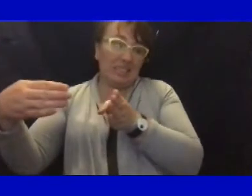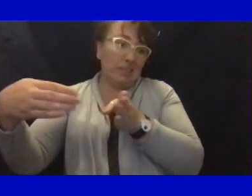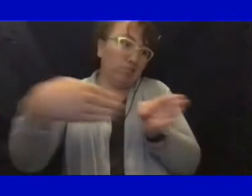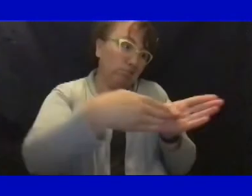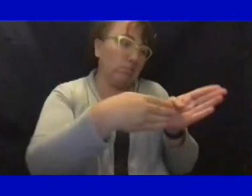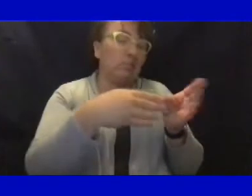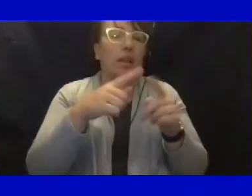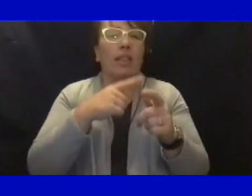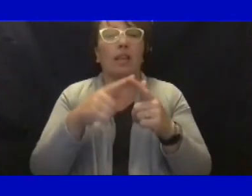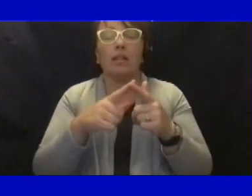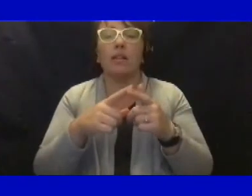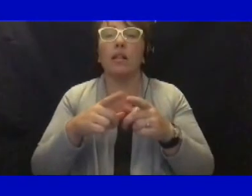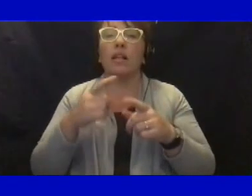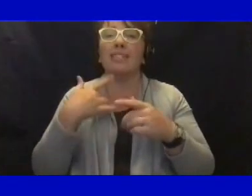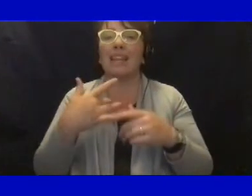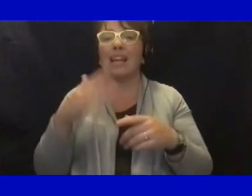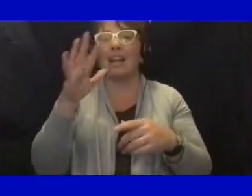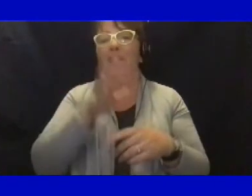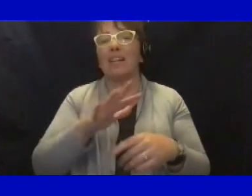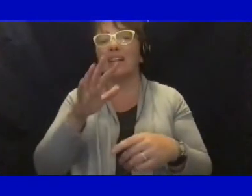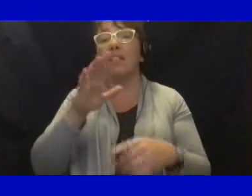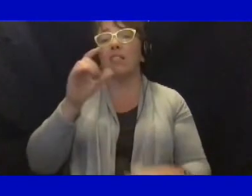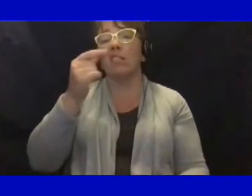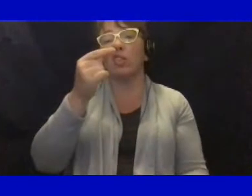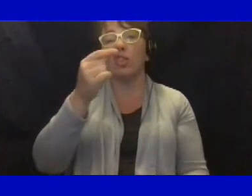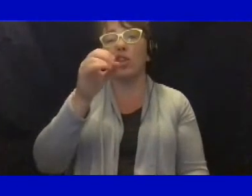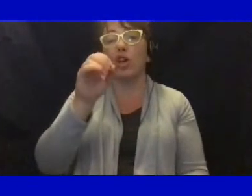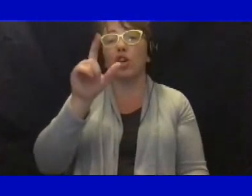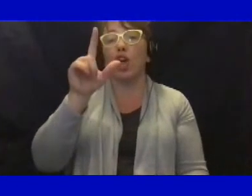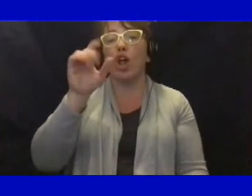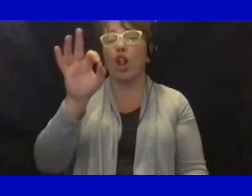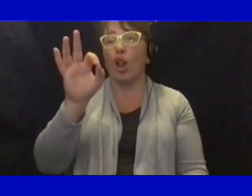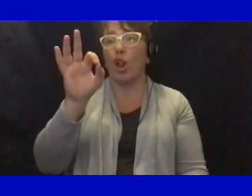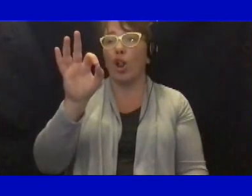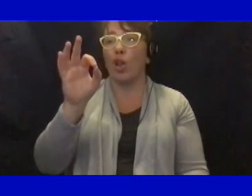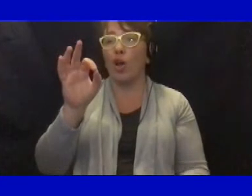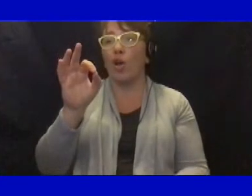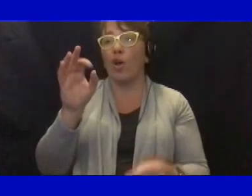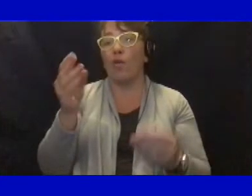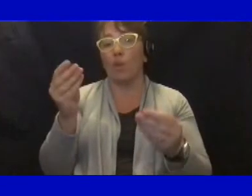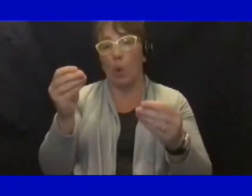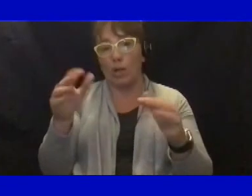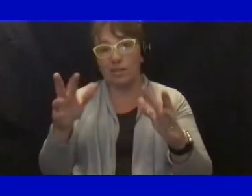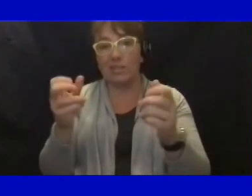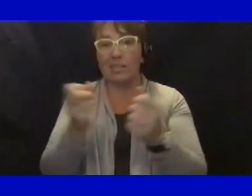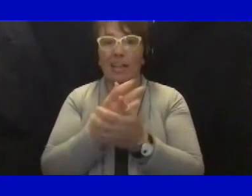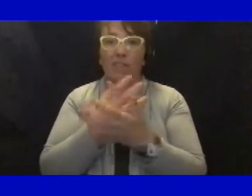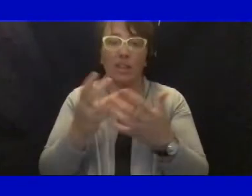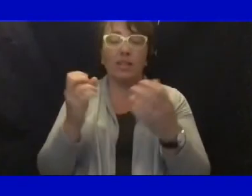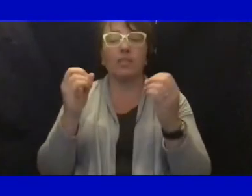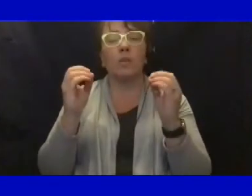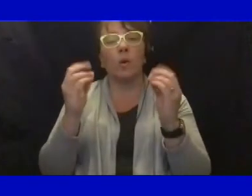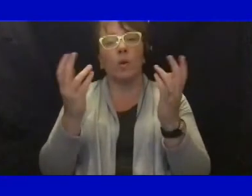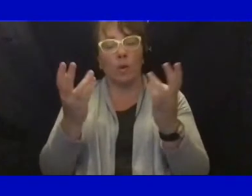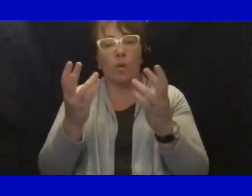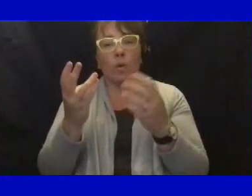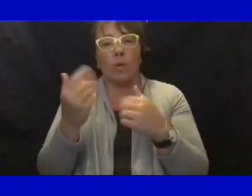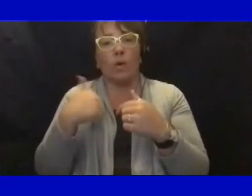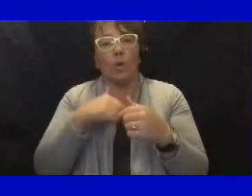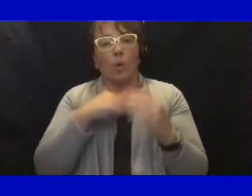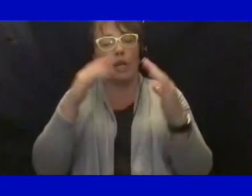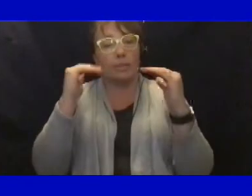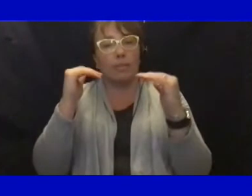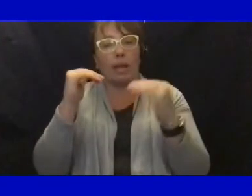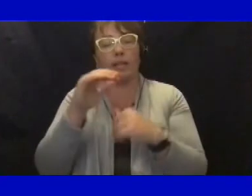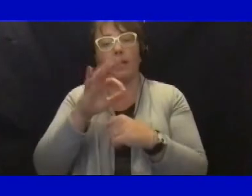east side of the resort into the golf course. Unfortunately, with the amount of mud and vegetation and flood flows we're expecting this winter, we believe